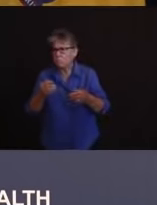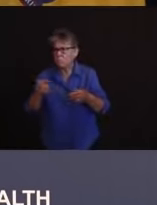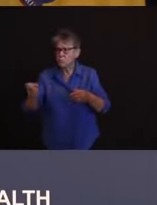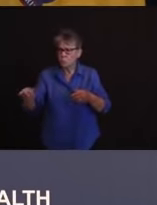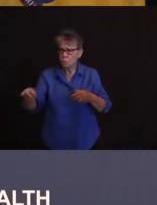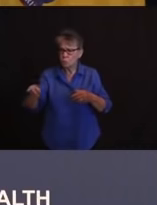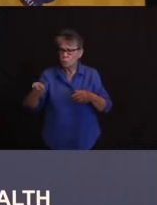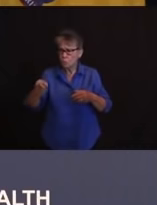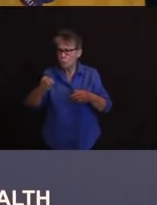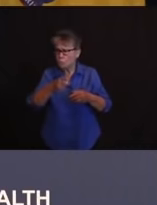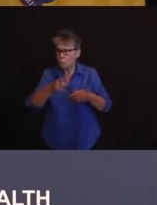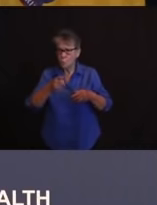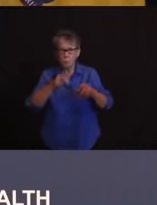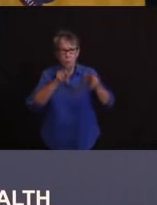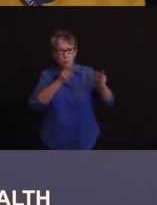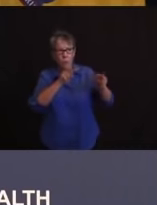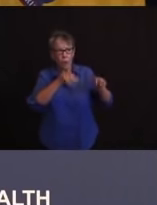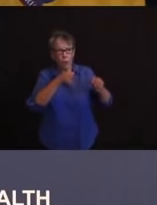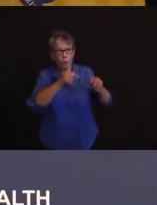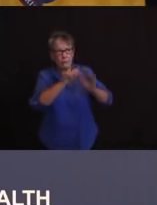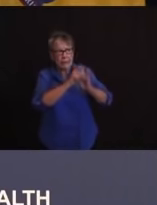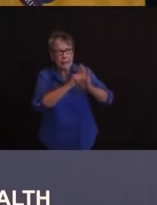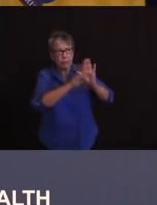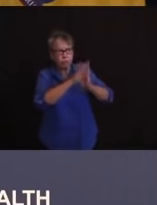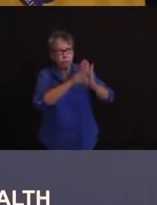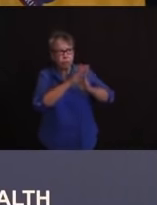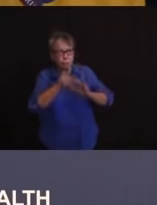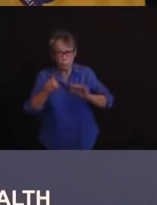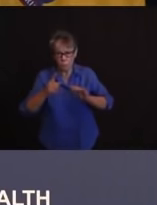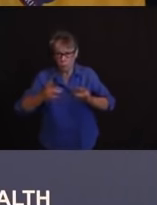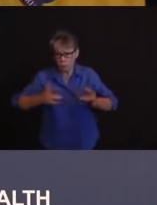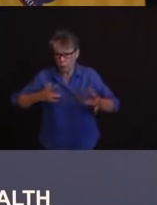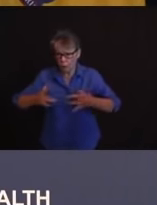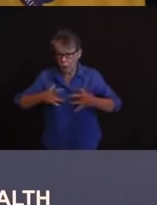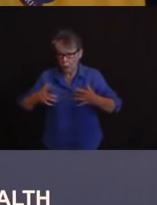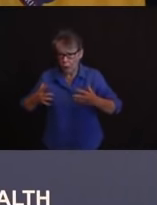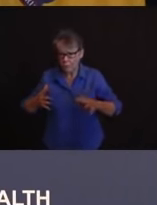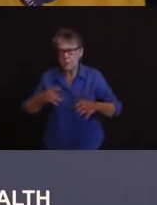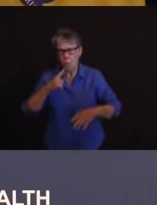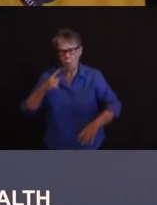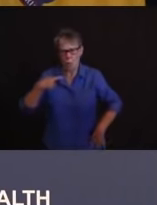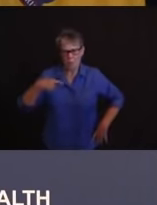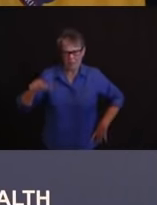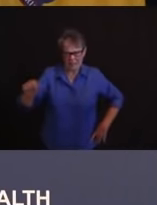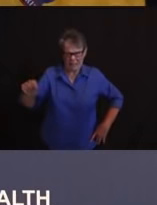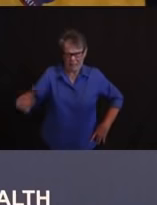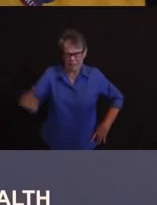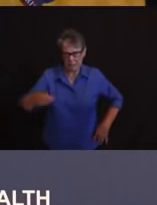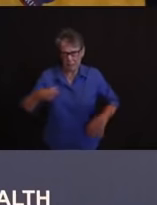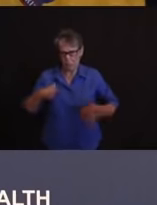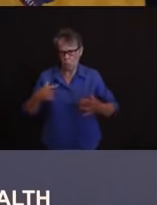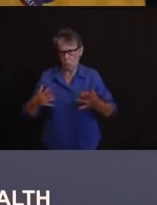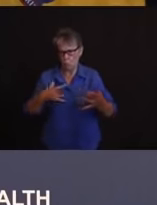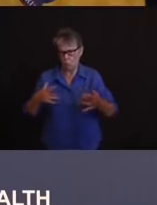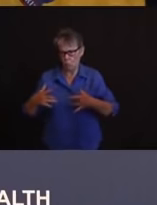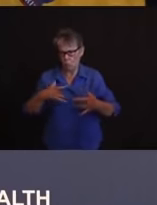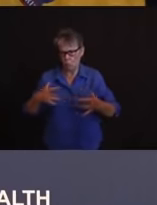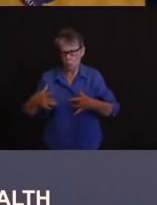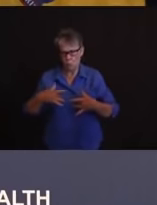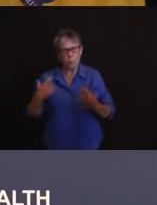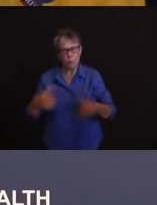It does for a number of reasons. I'll speak for myself. I'll say a couple of things and maybe turn it to you all for anything you want to